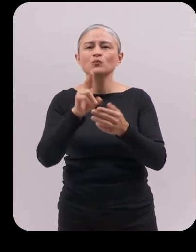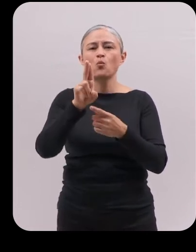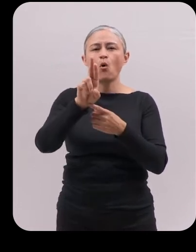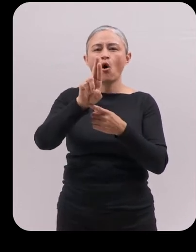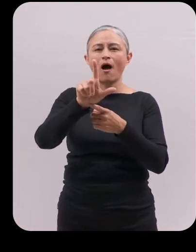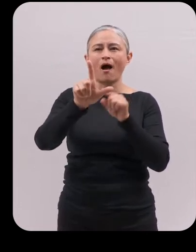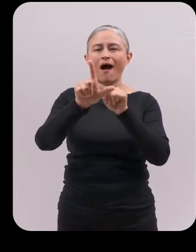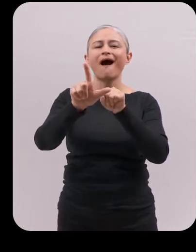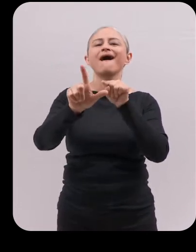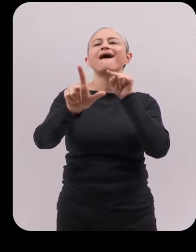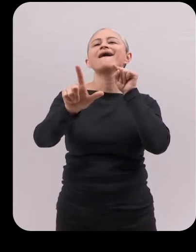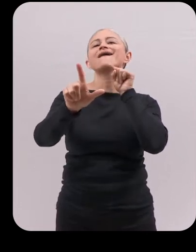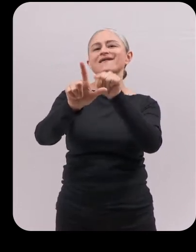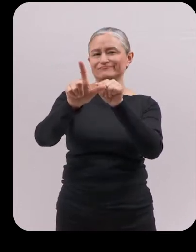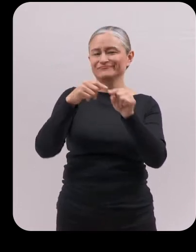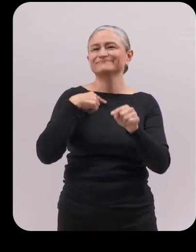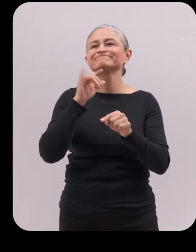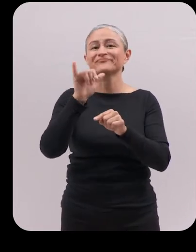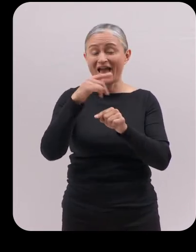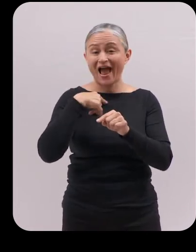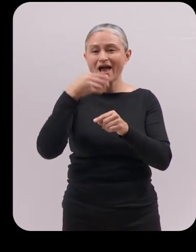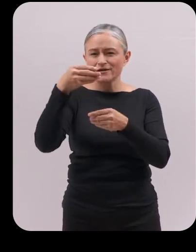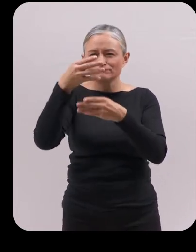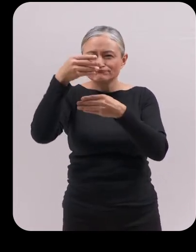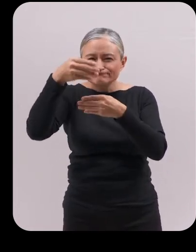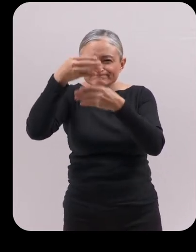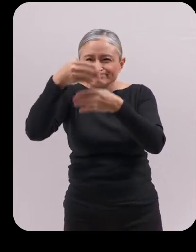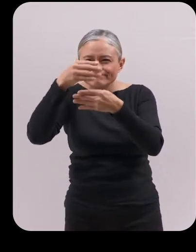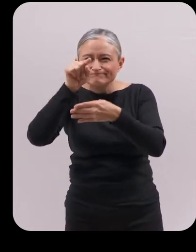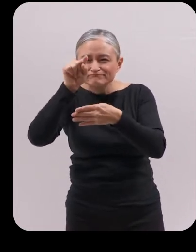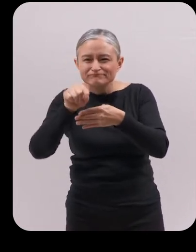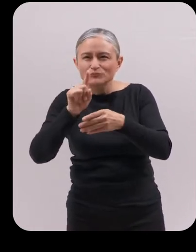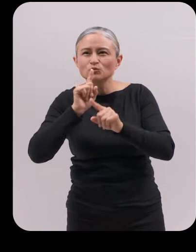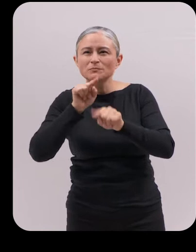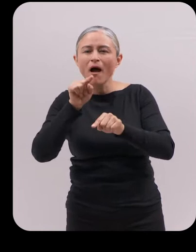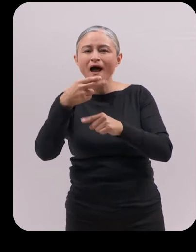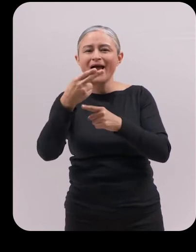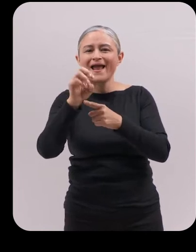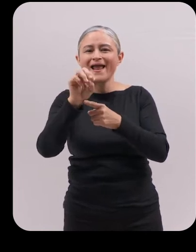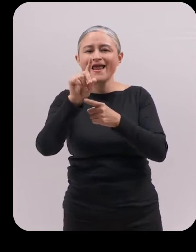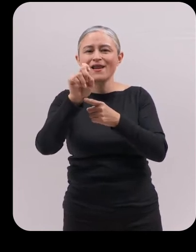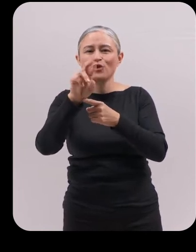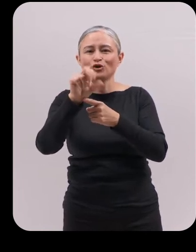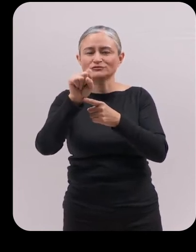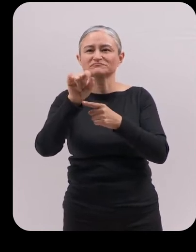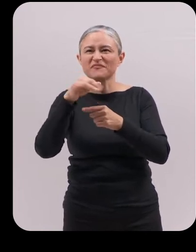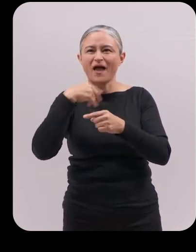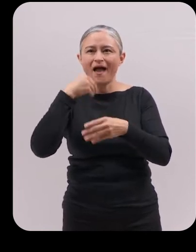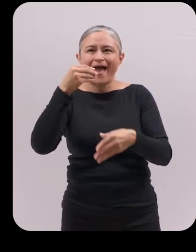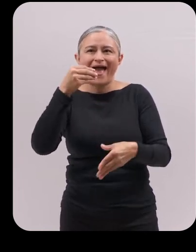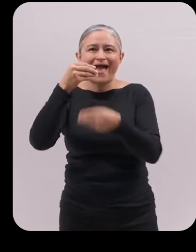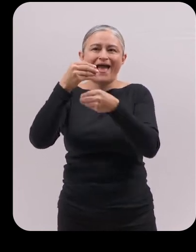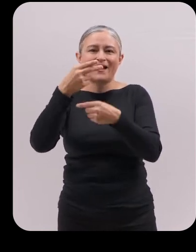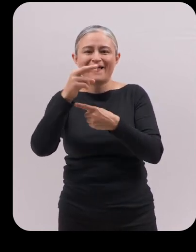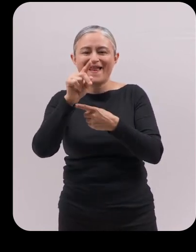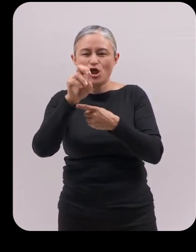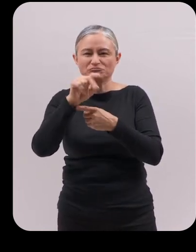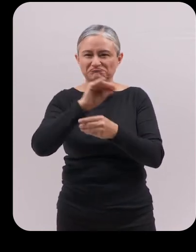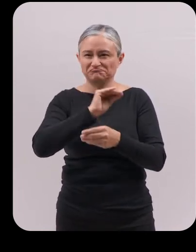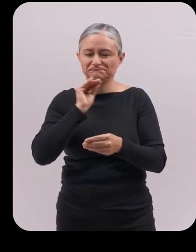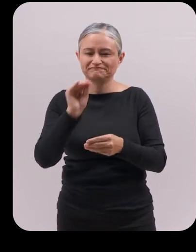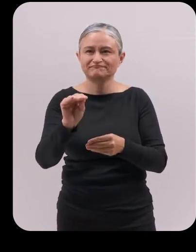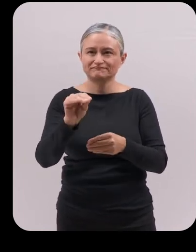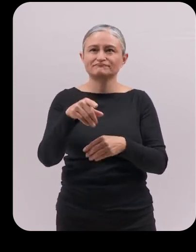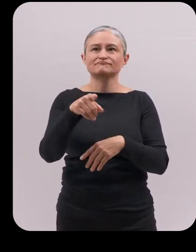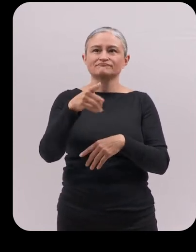that. I'm going to scroll down to the response headers section and click Add Header. Then I'm going to